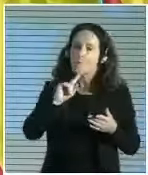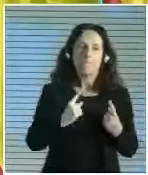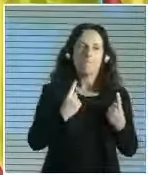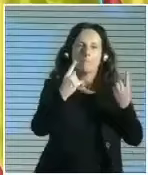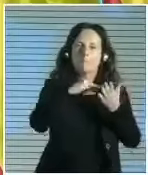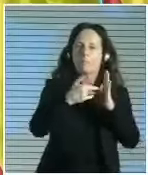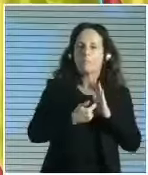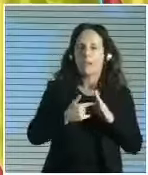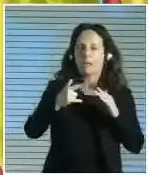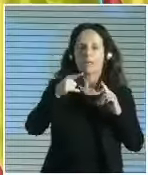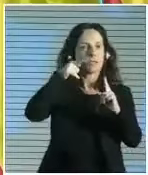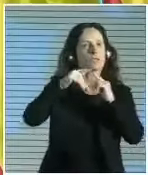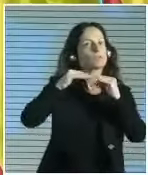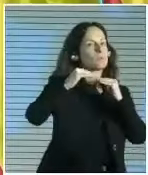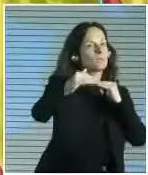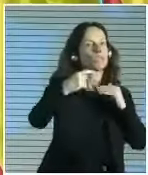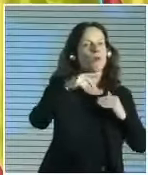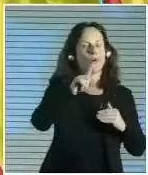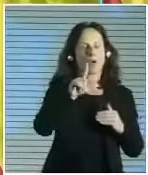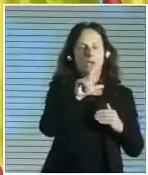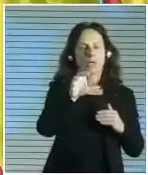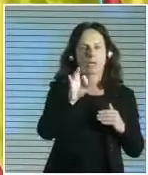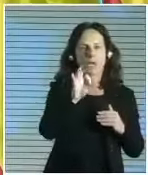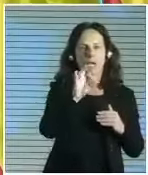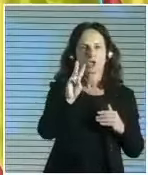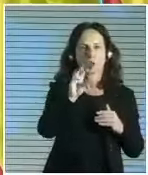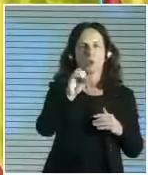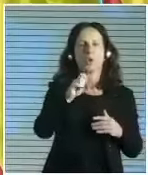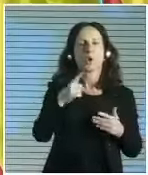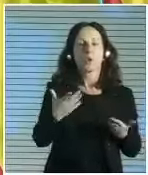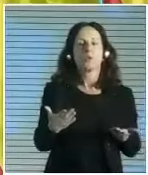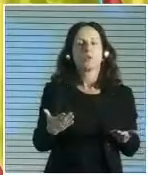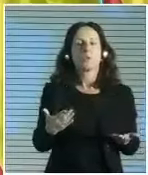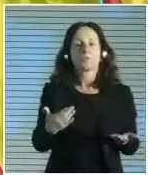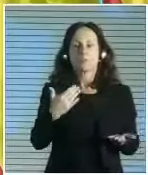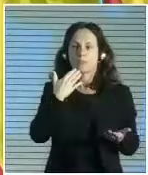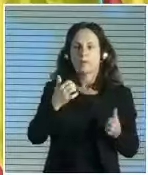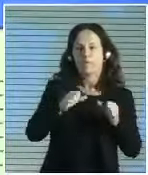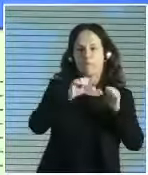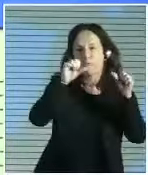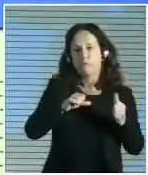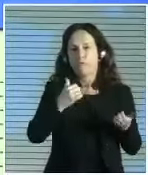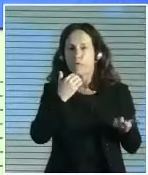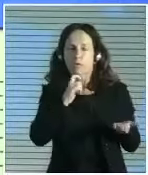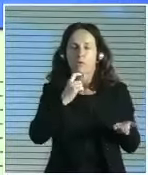useful in some ways, and how is the plan structured? Thank you, Virginia.